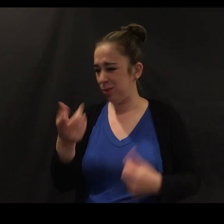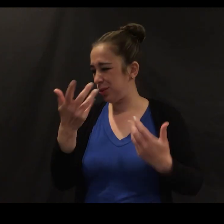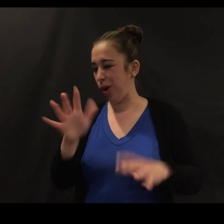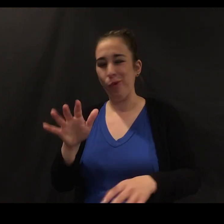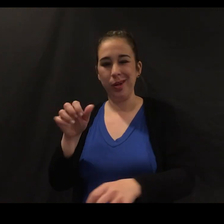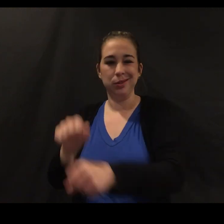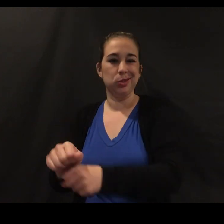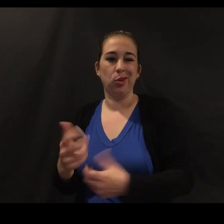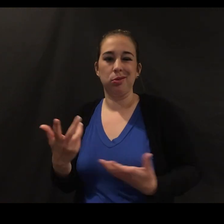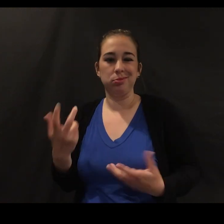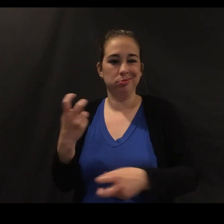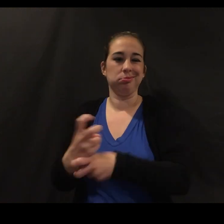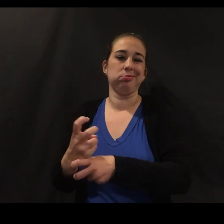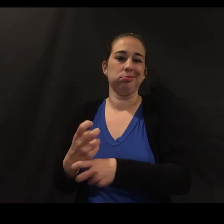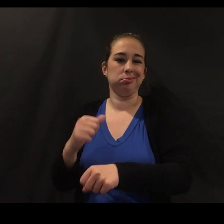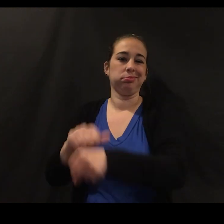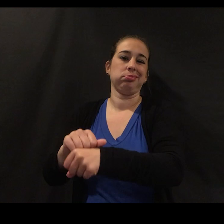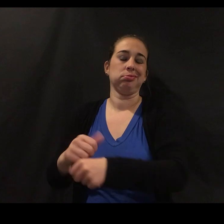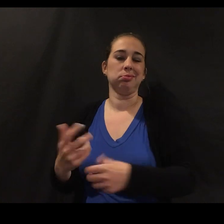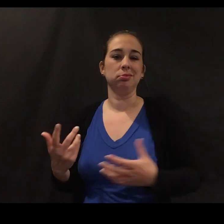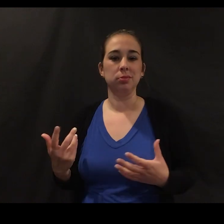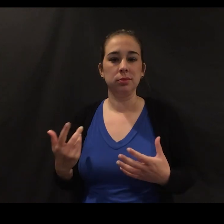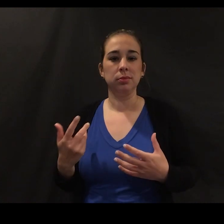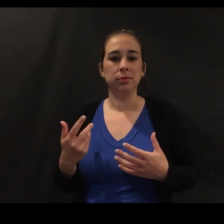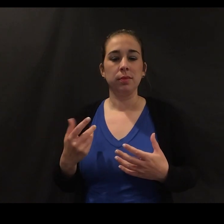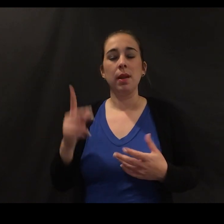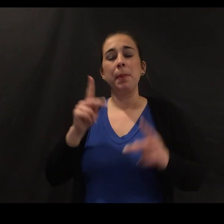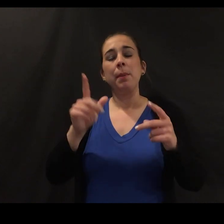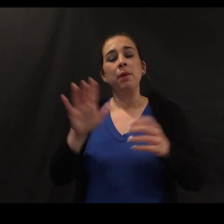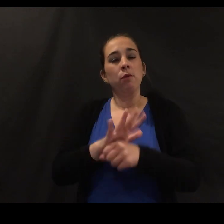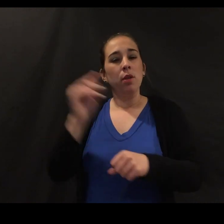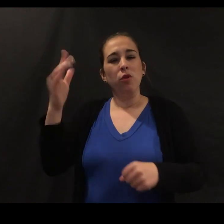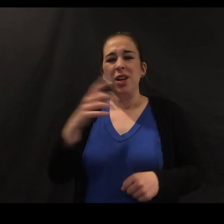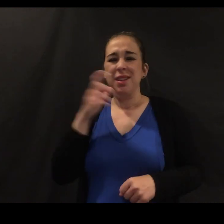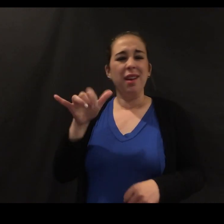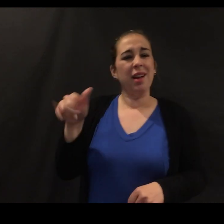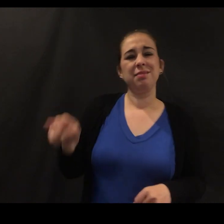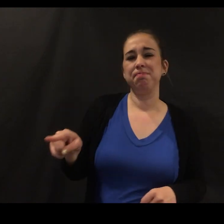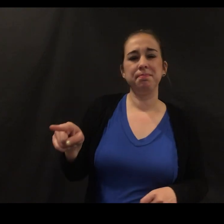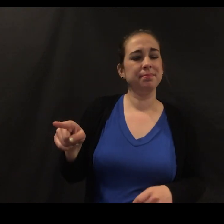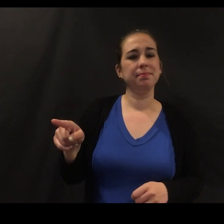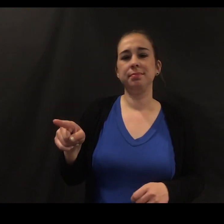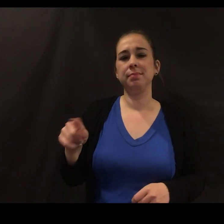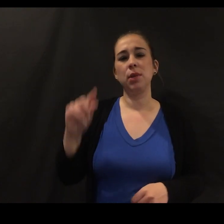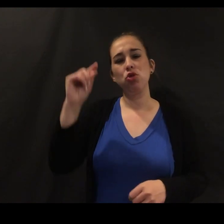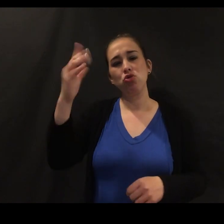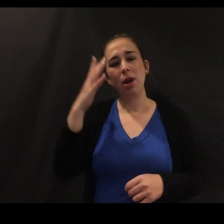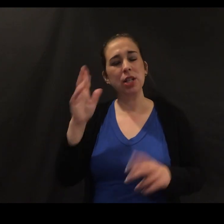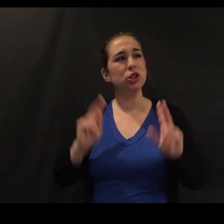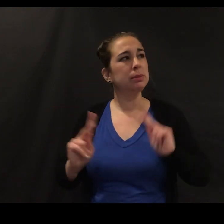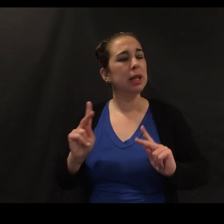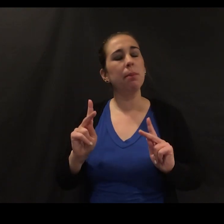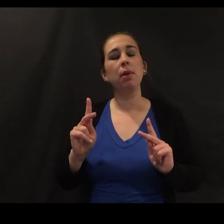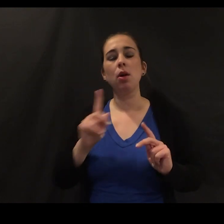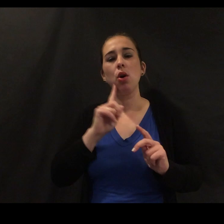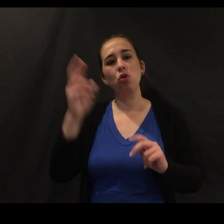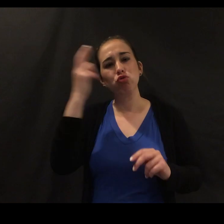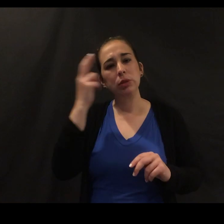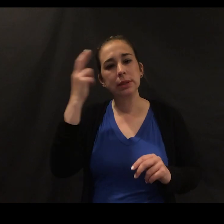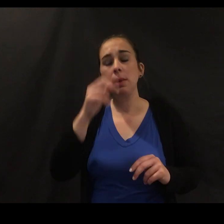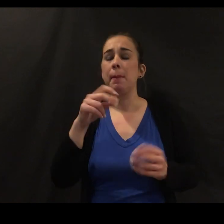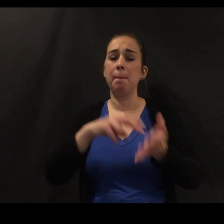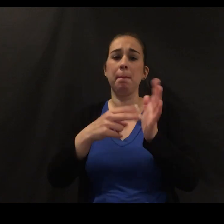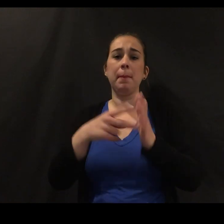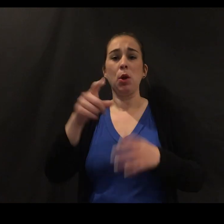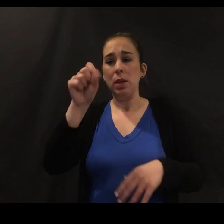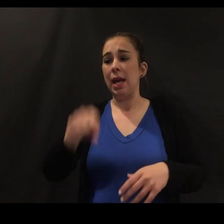Okay. So gracious people aren't like that. Gracious people are reasonable. It doesn't mean that you have to say yes to every request,